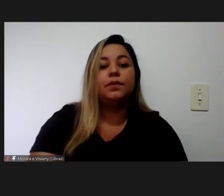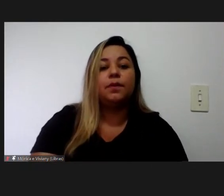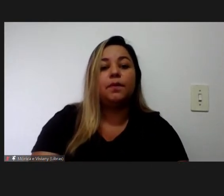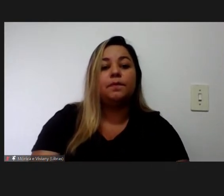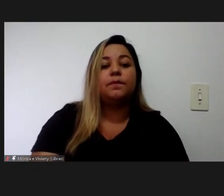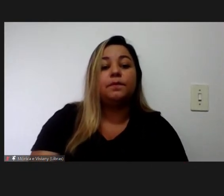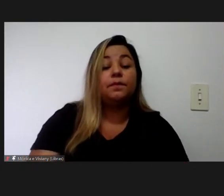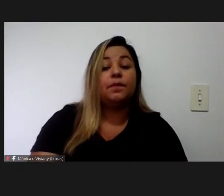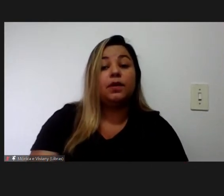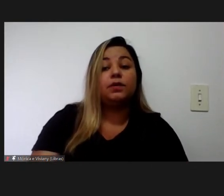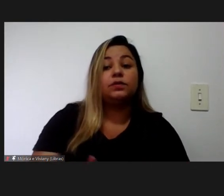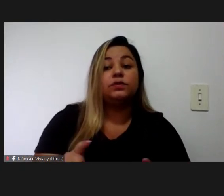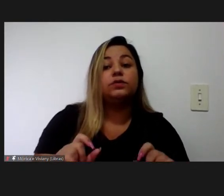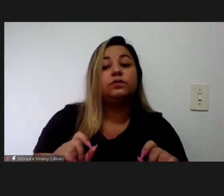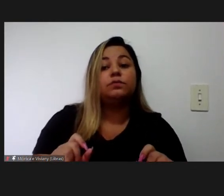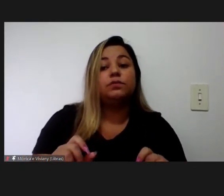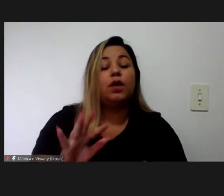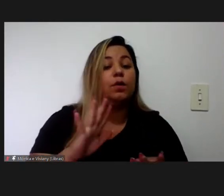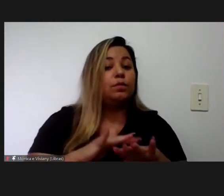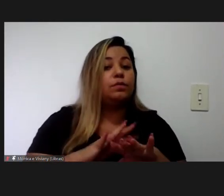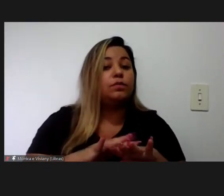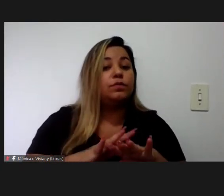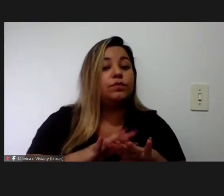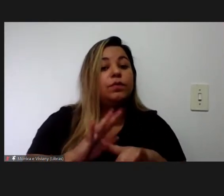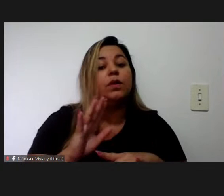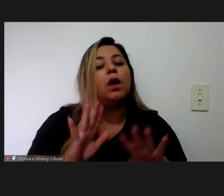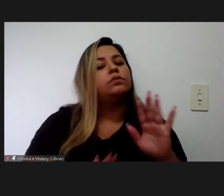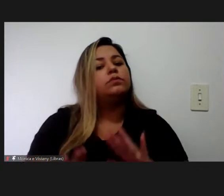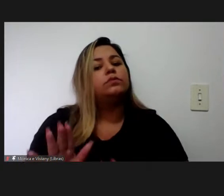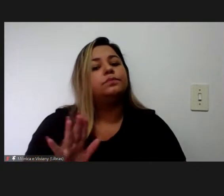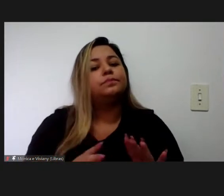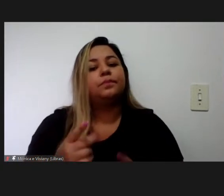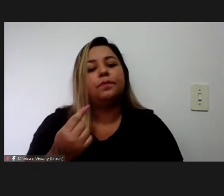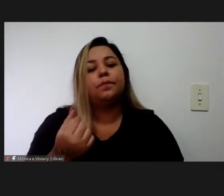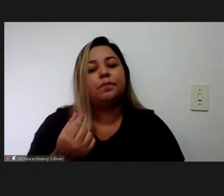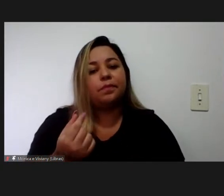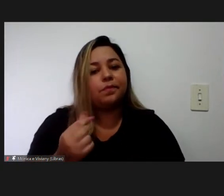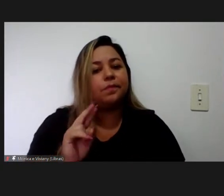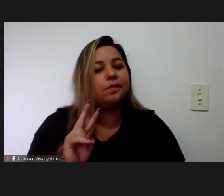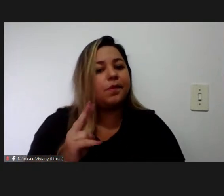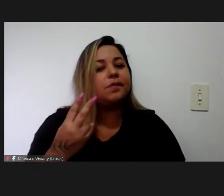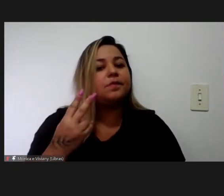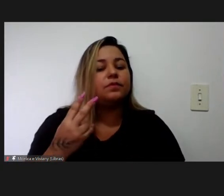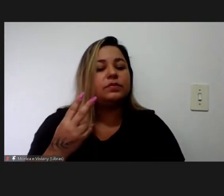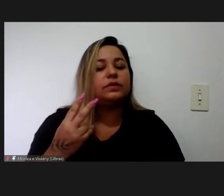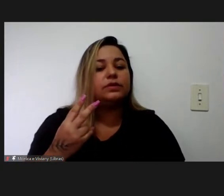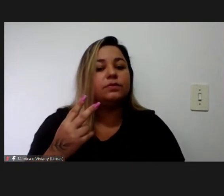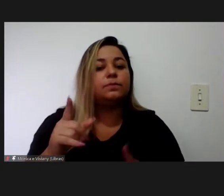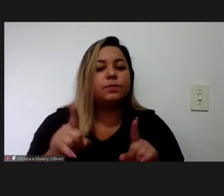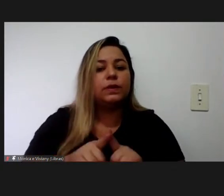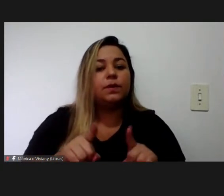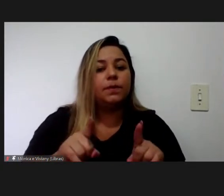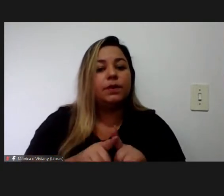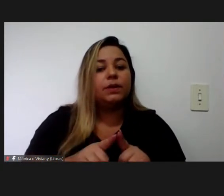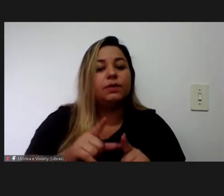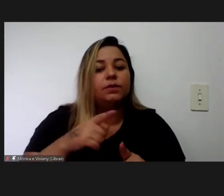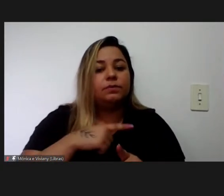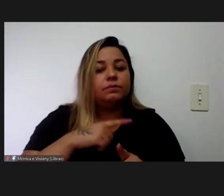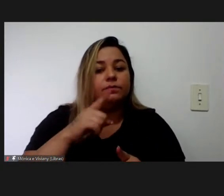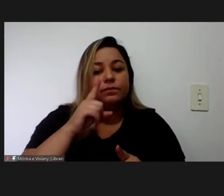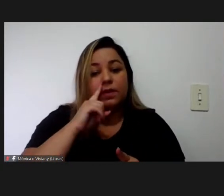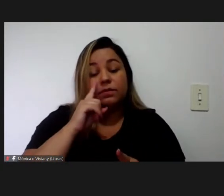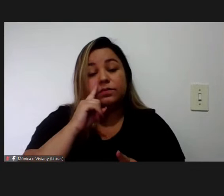resources to promote health and diminish diseases. And then this is going to help us for